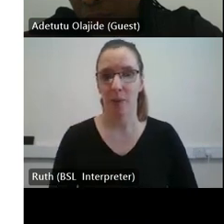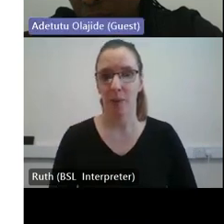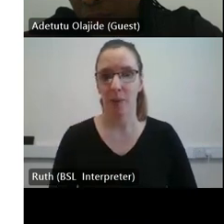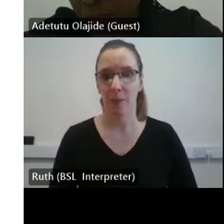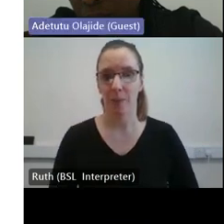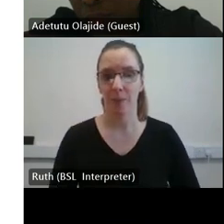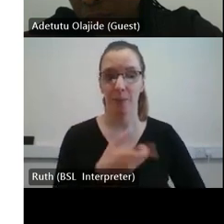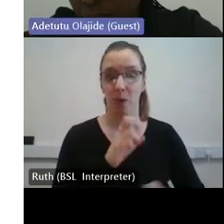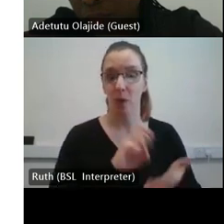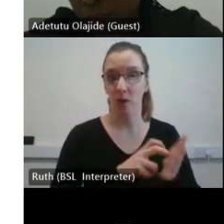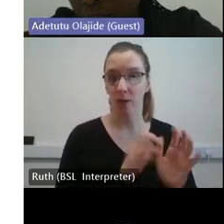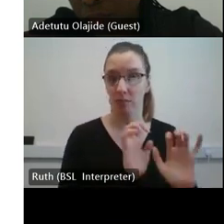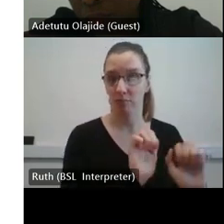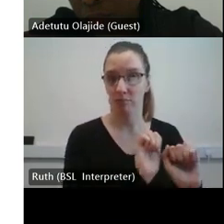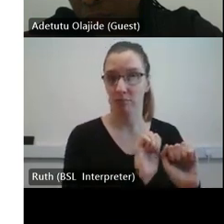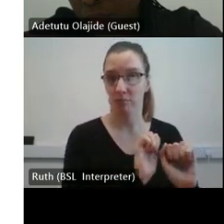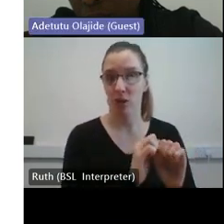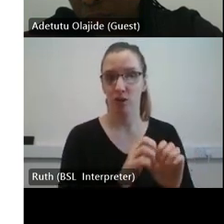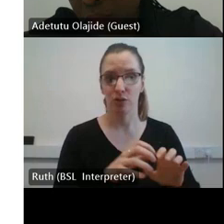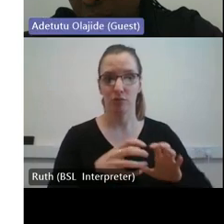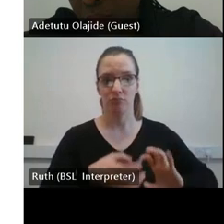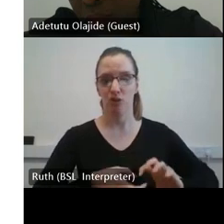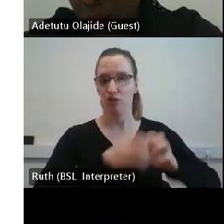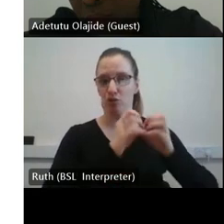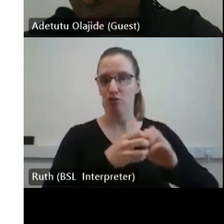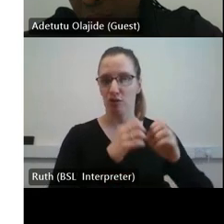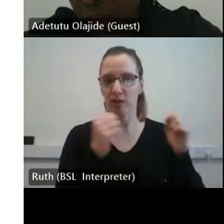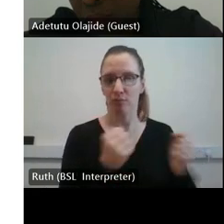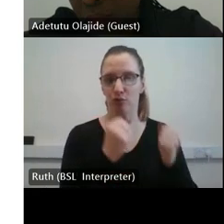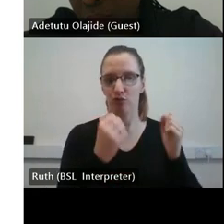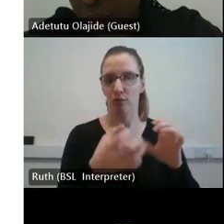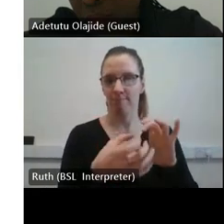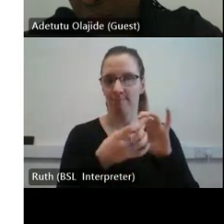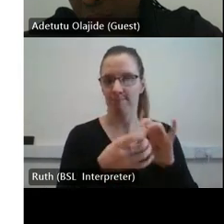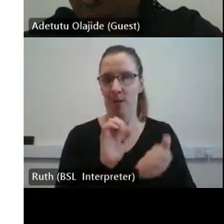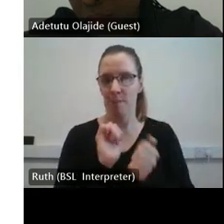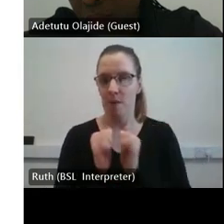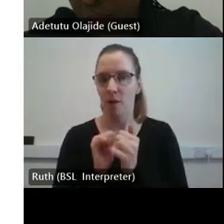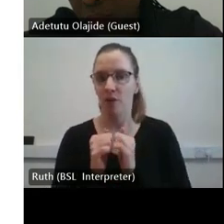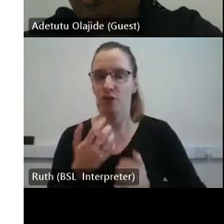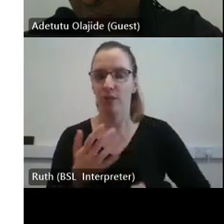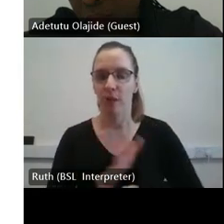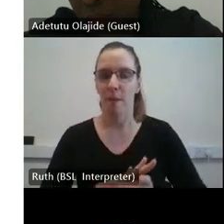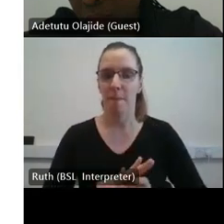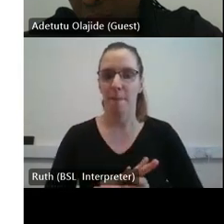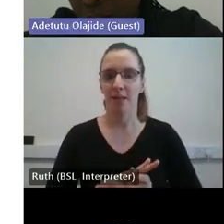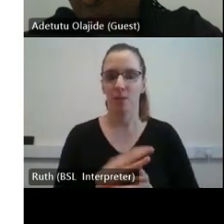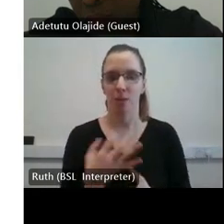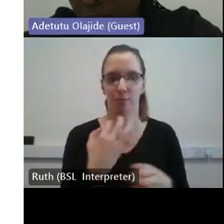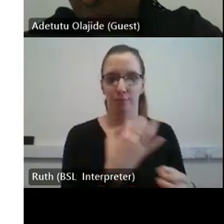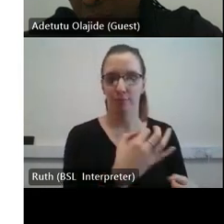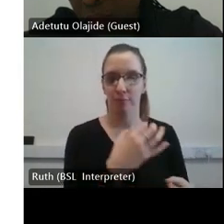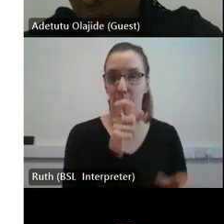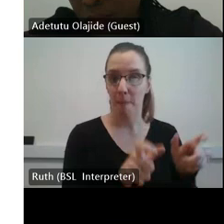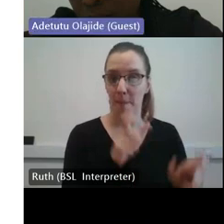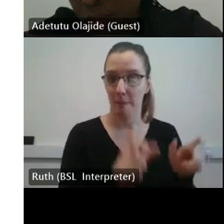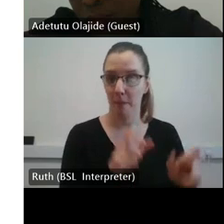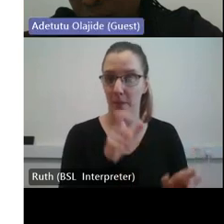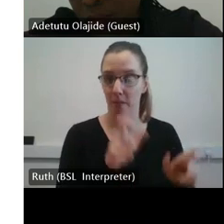the organization should come together and create strong bonds, partnerships that could attract people, especially